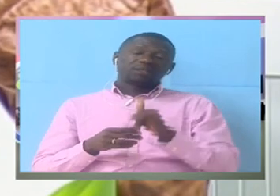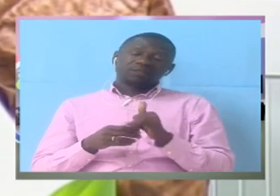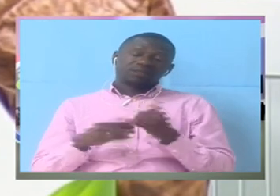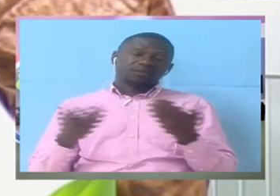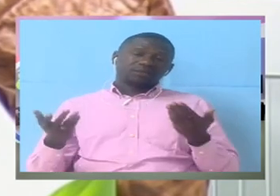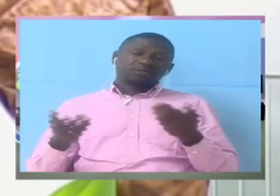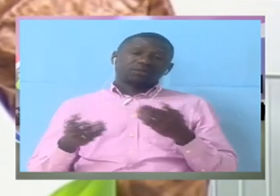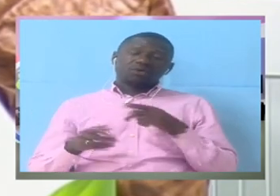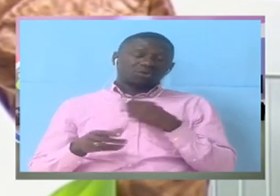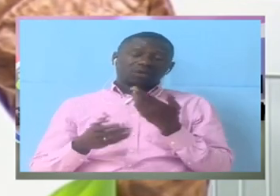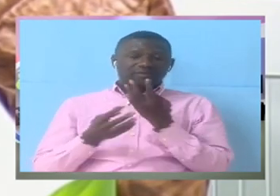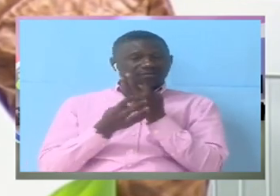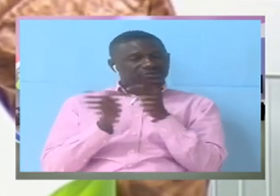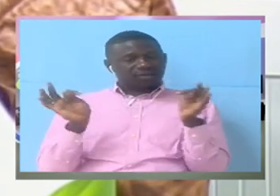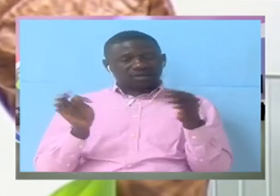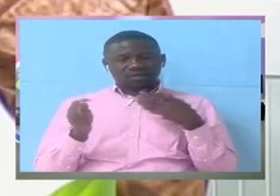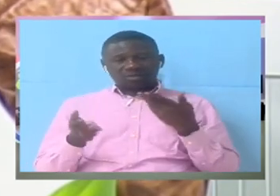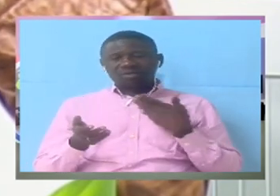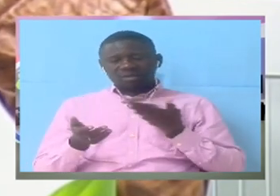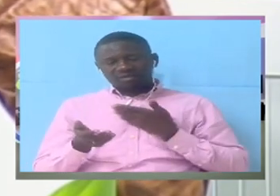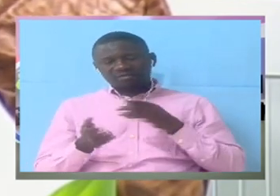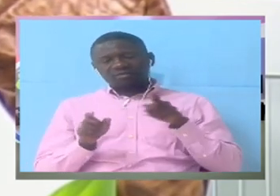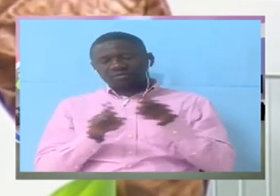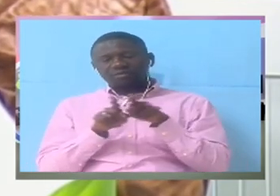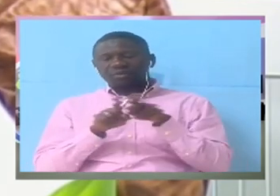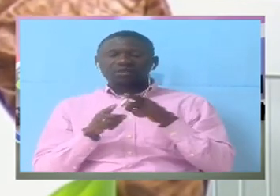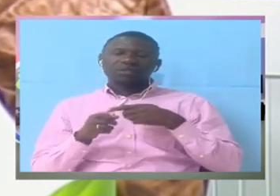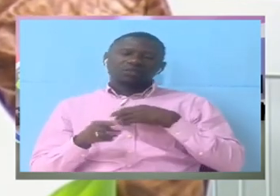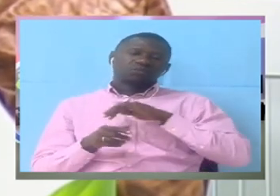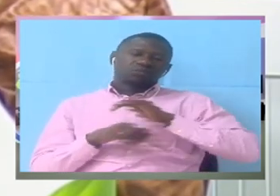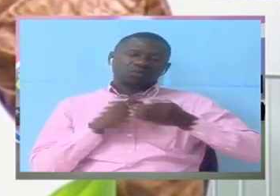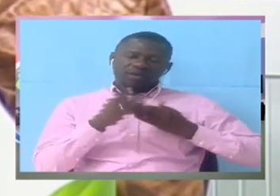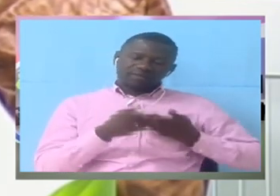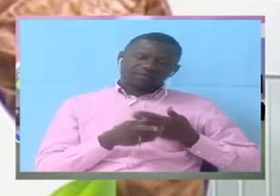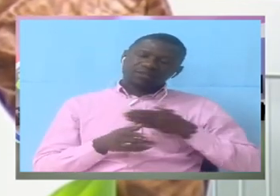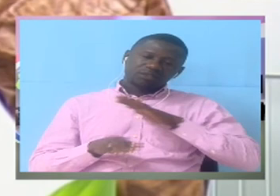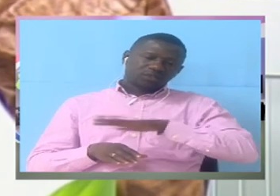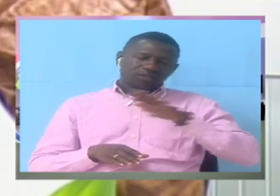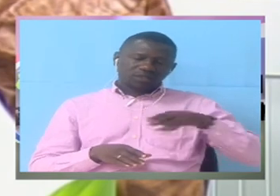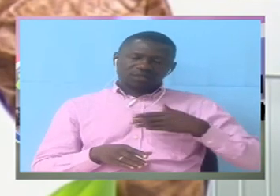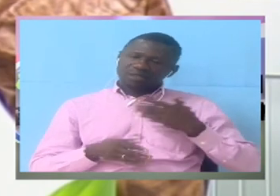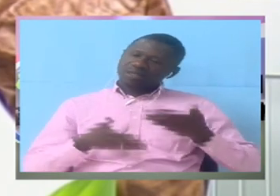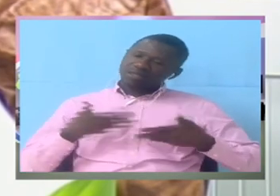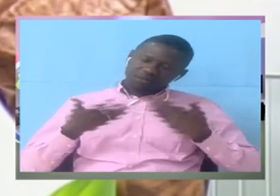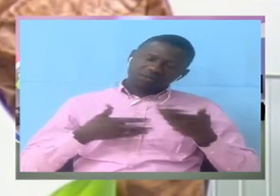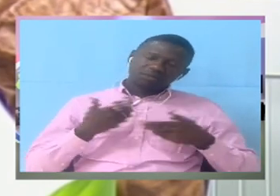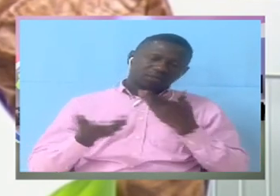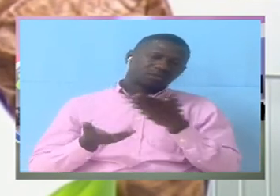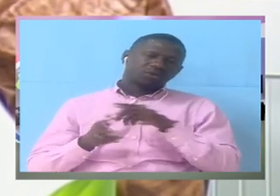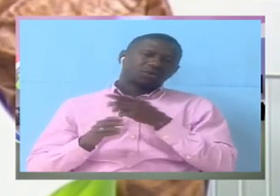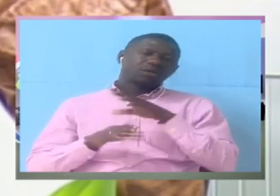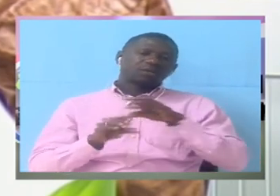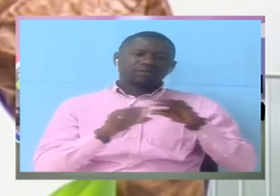some 20 years. They are out now with their wives and children and they are engaged in